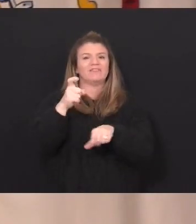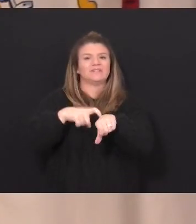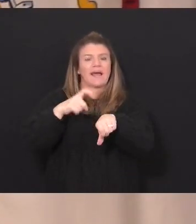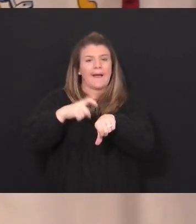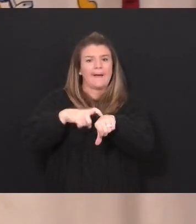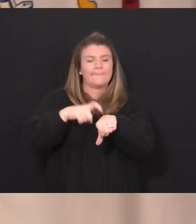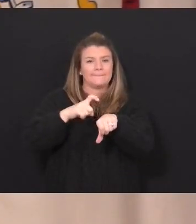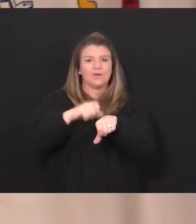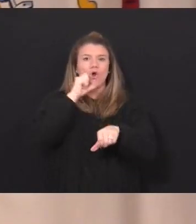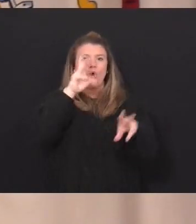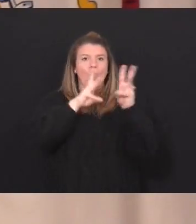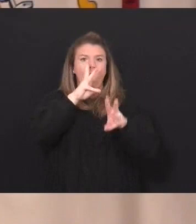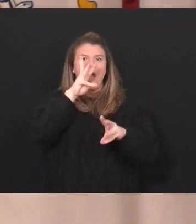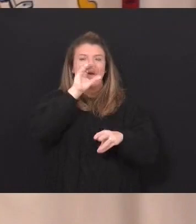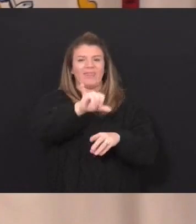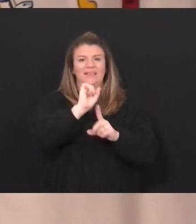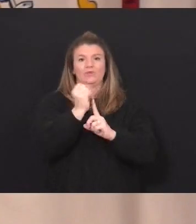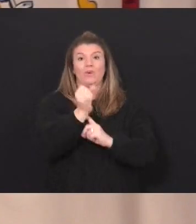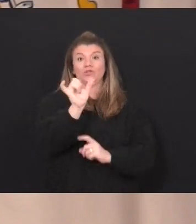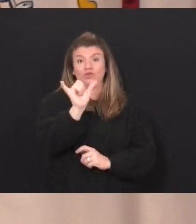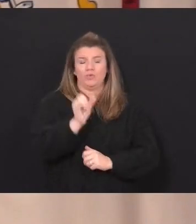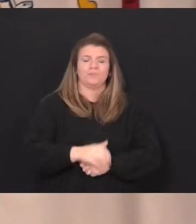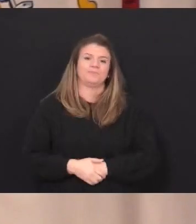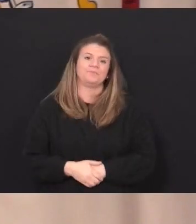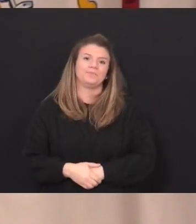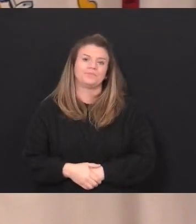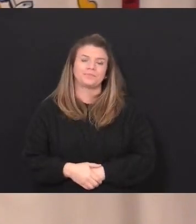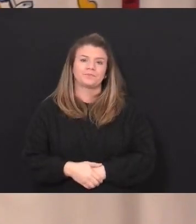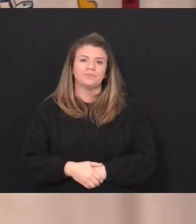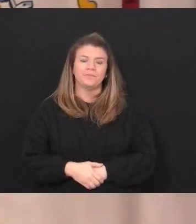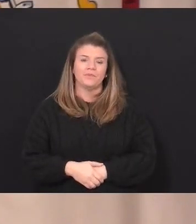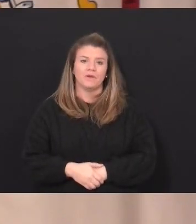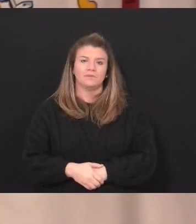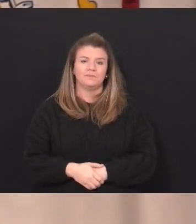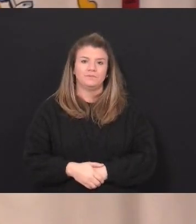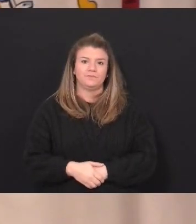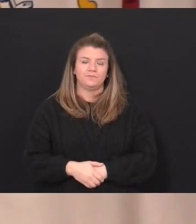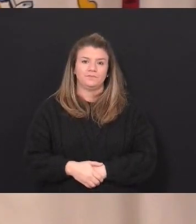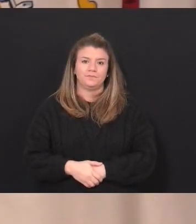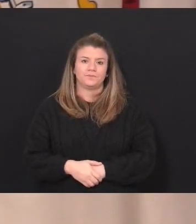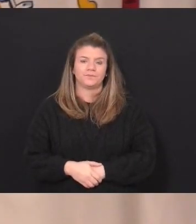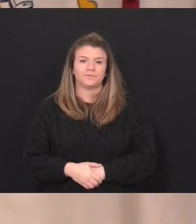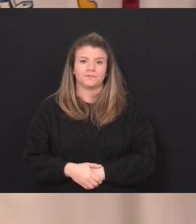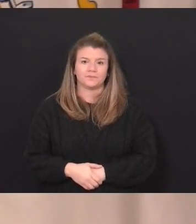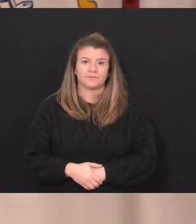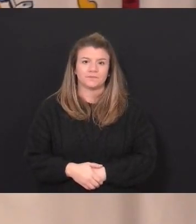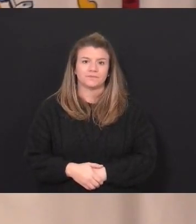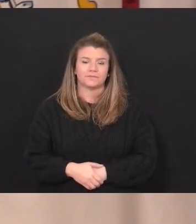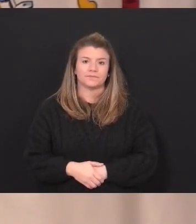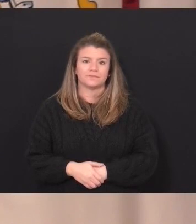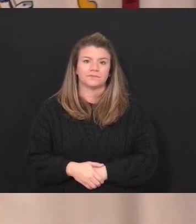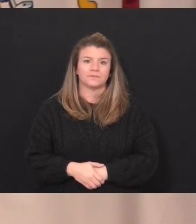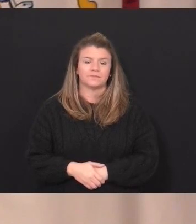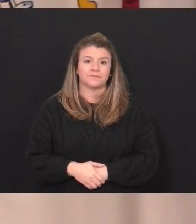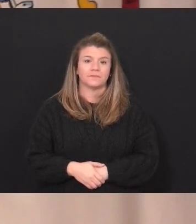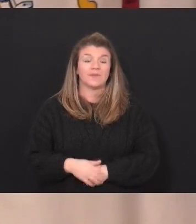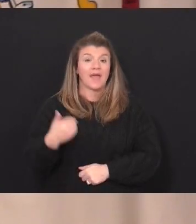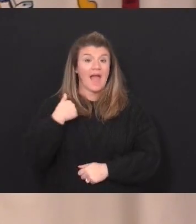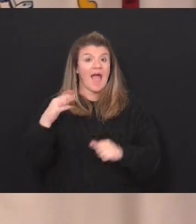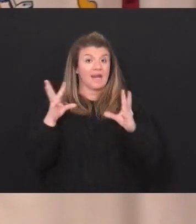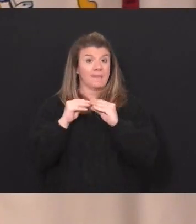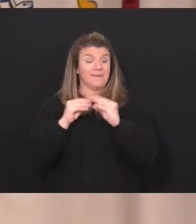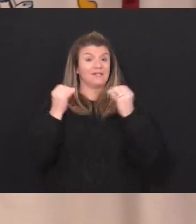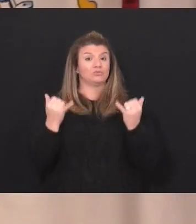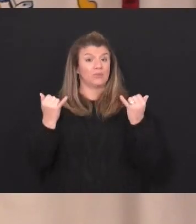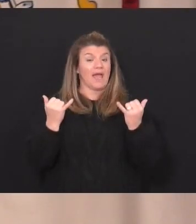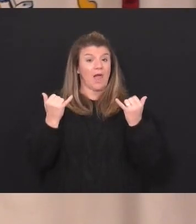and that's good there too. You know, I also met today with our Superintendent Birch and